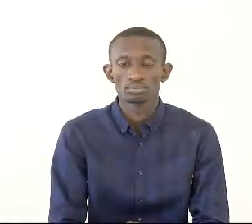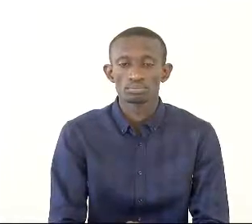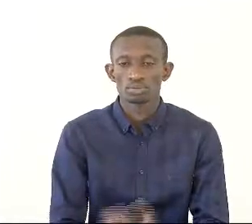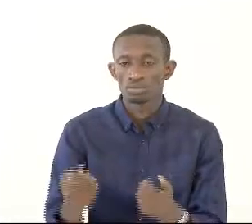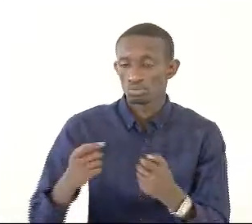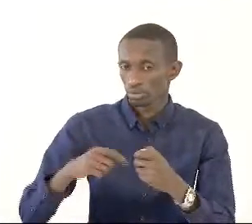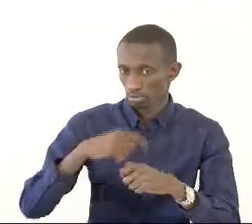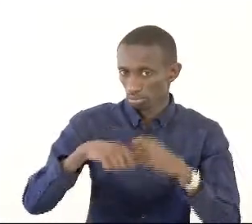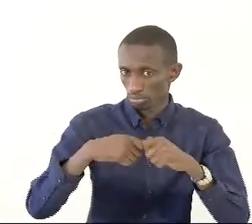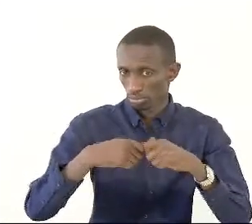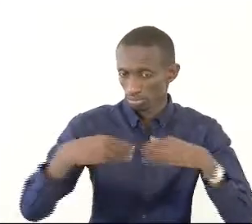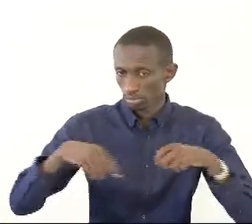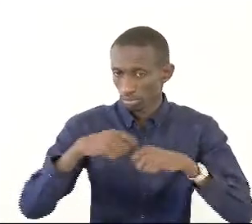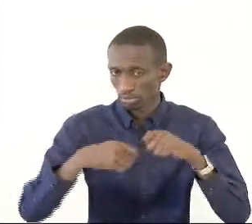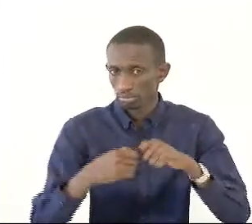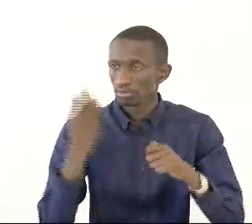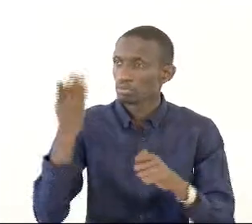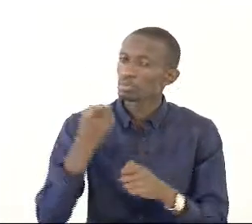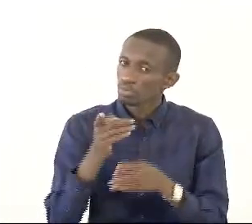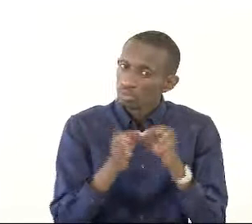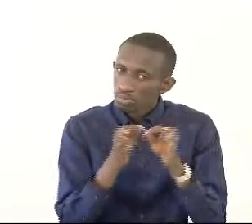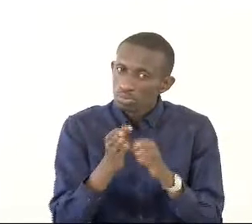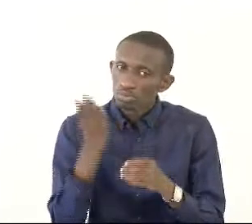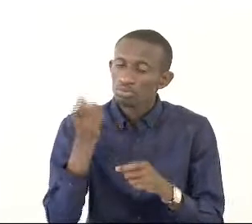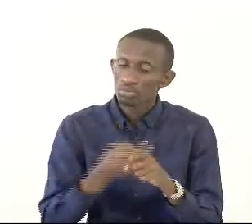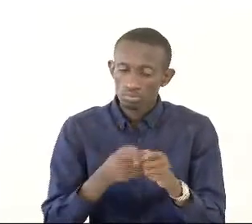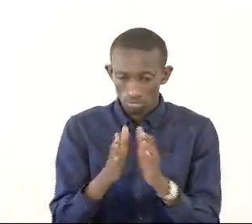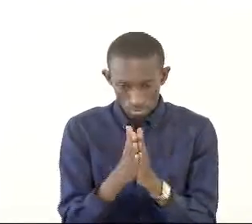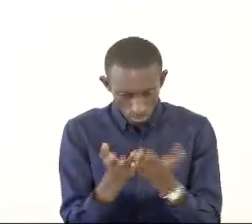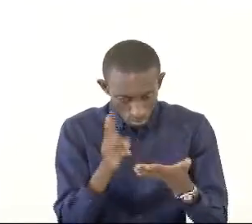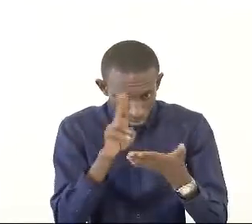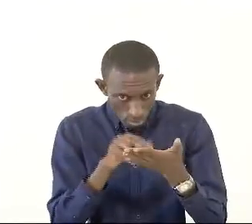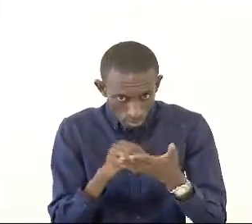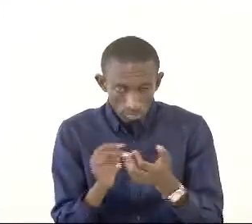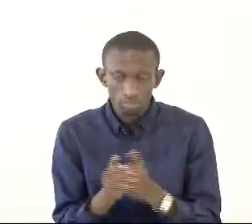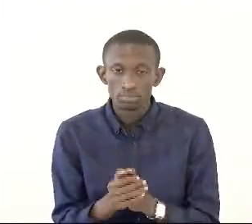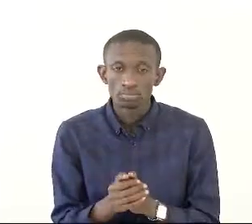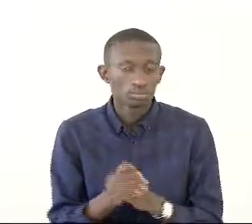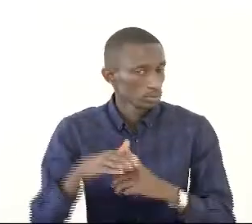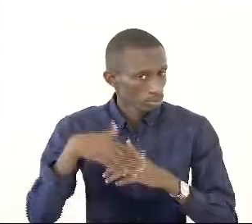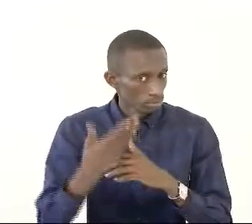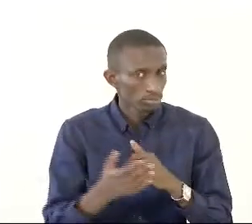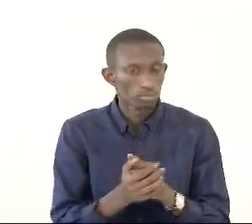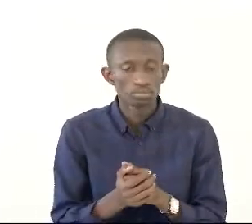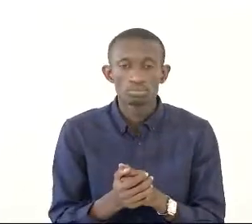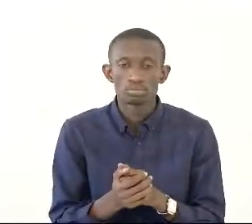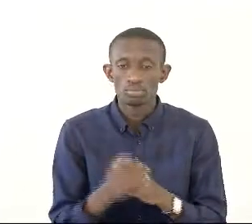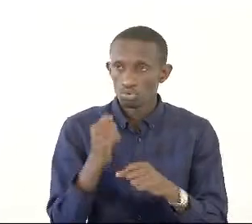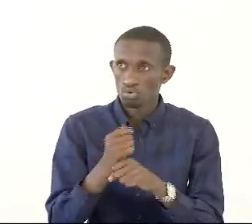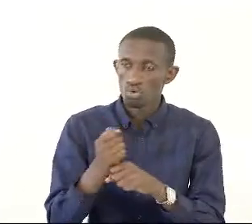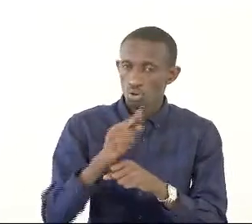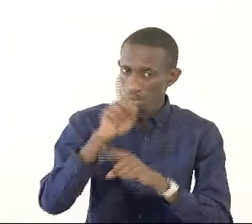device, and explain this device from the book you have, and then do the question